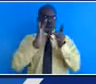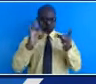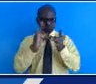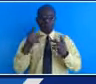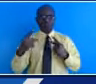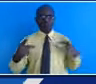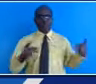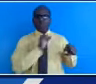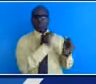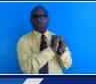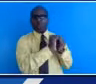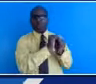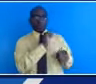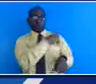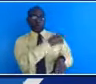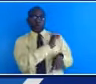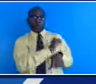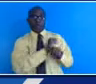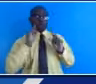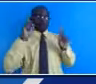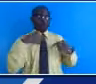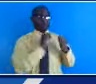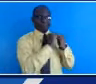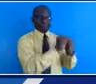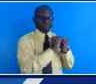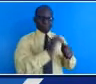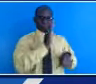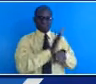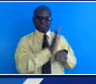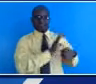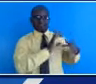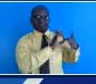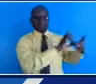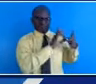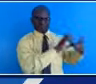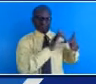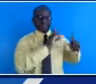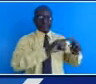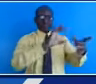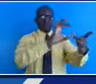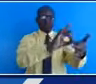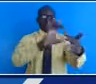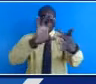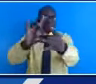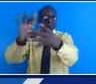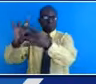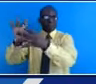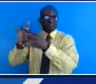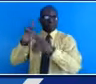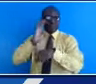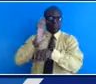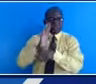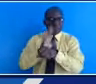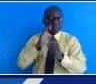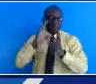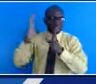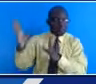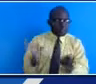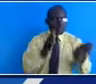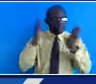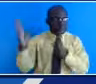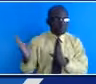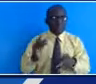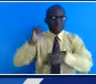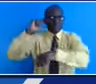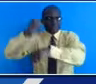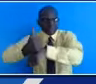others. But Bridget has been the architect of the effort that we have to try to implement that which the state has created as a set